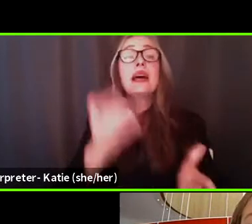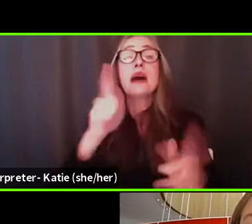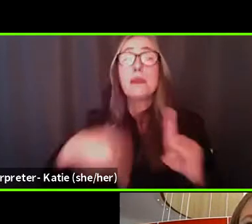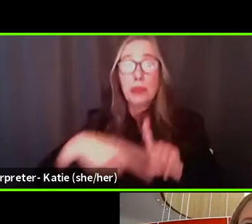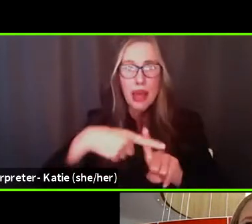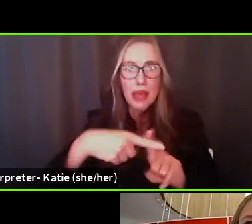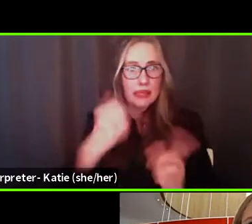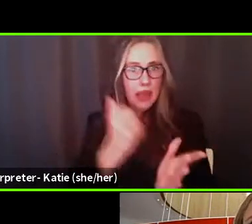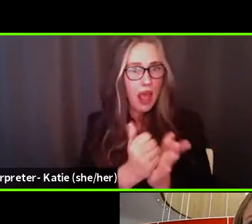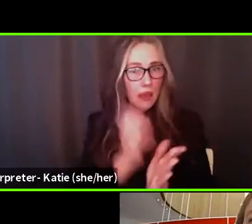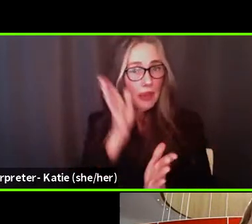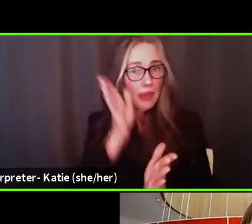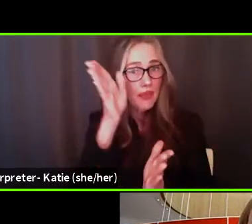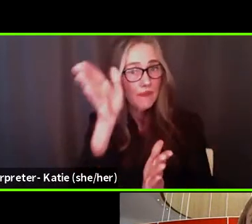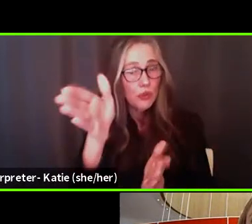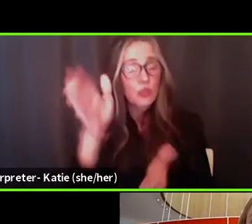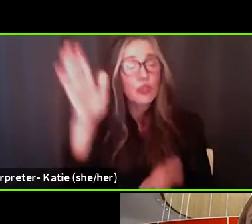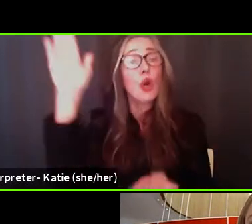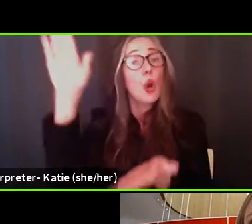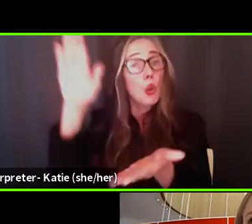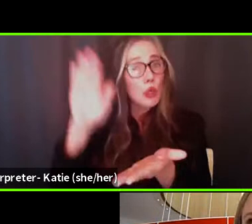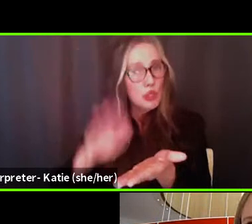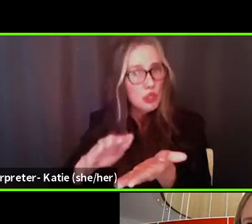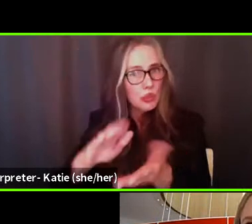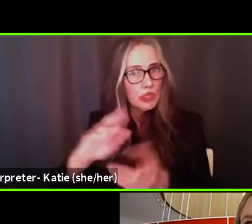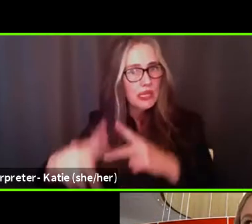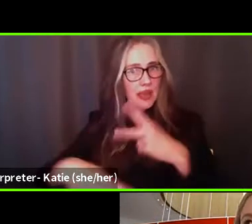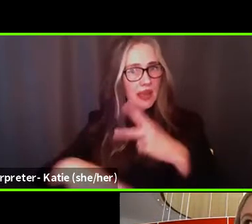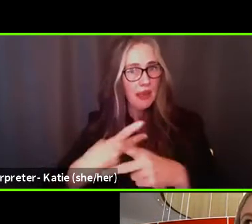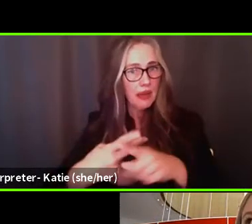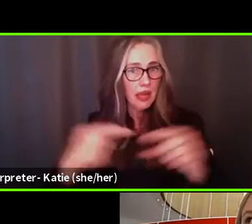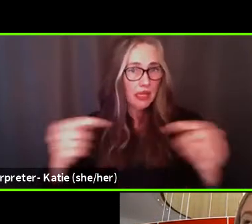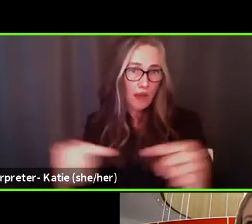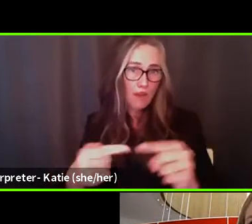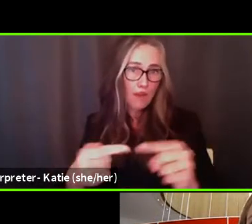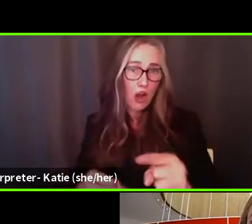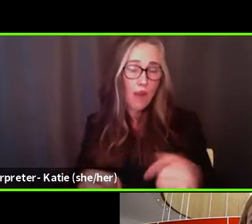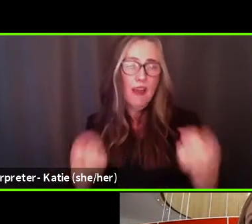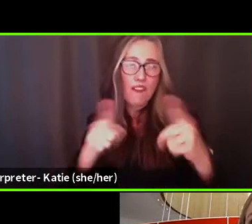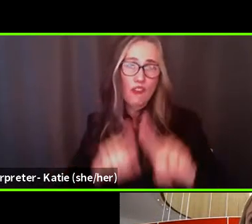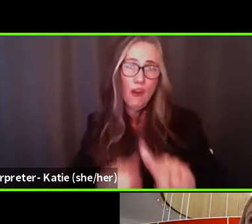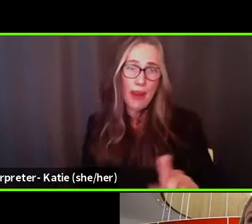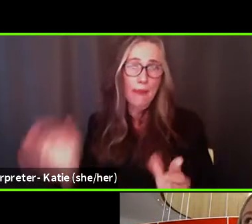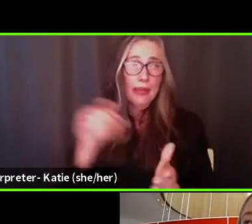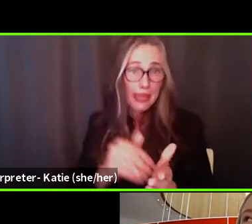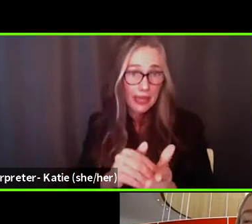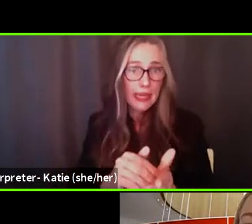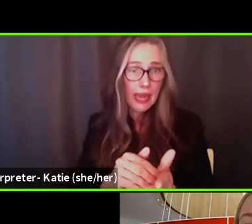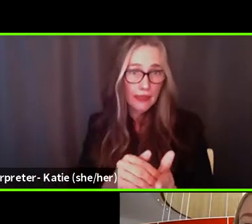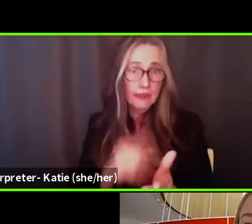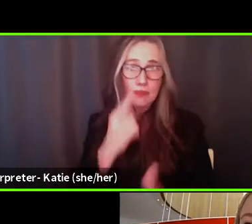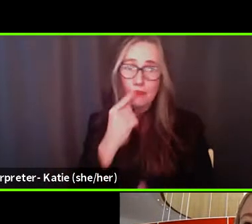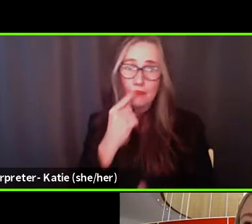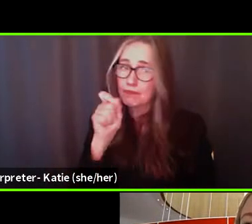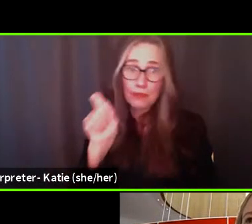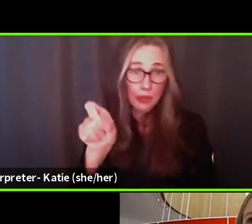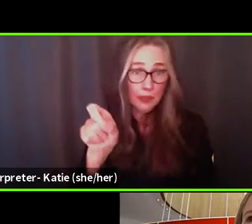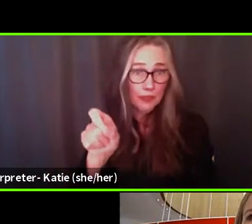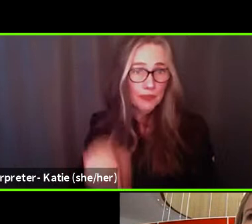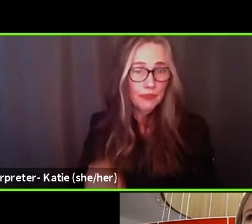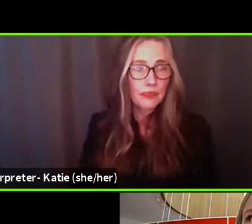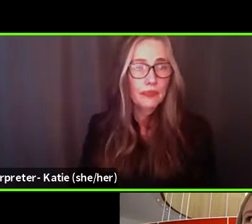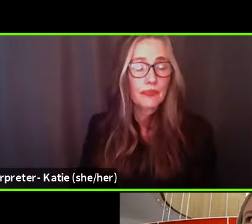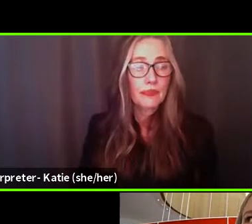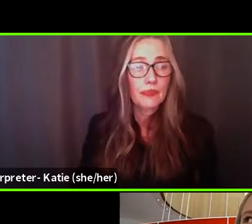um what i want to kind of end at least my portion of this panel with as well is just